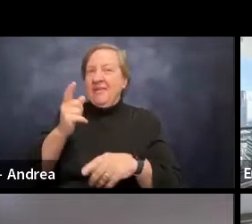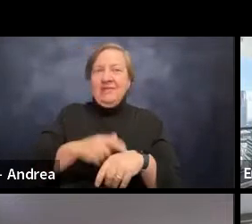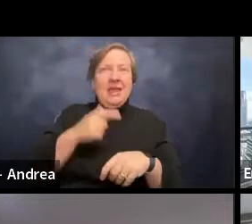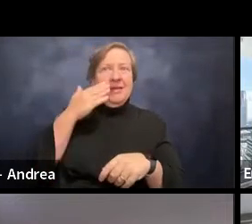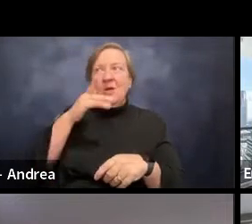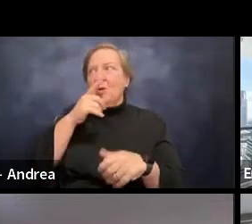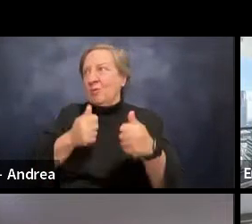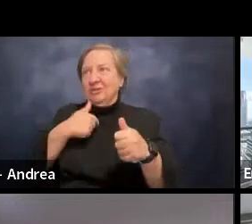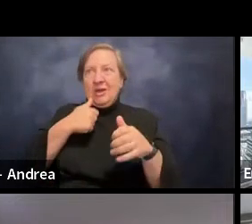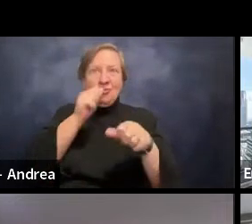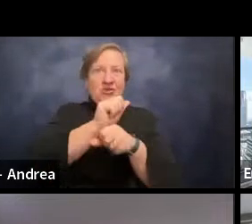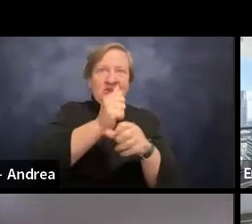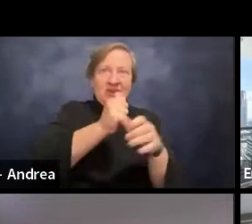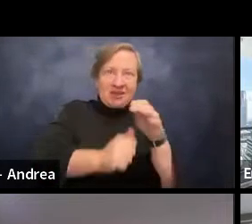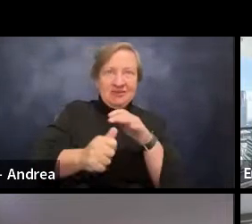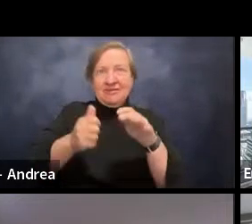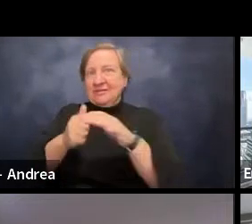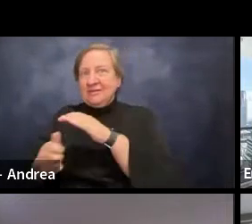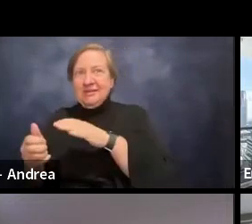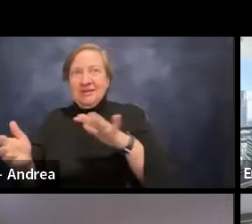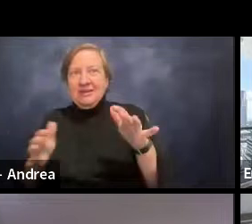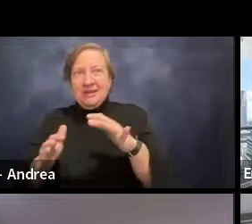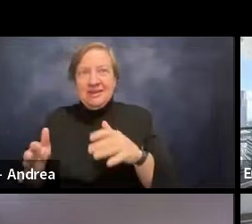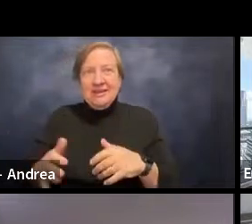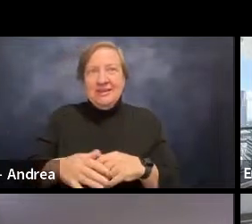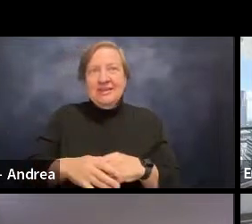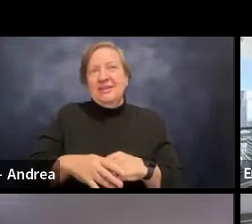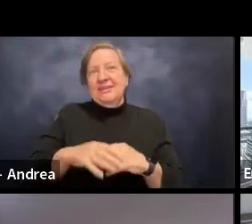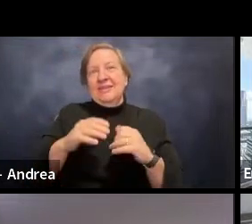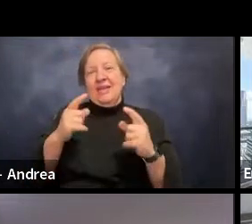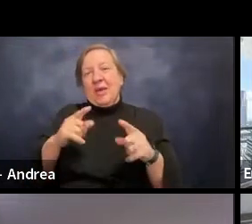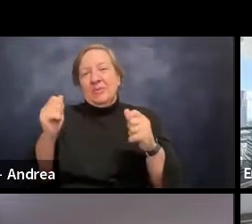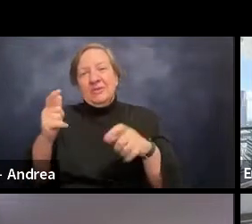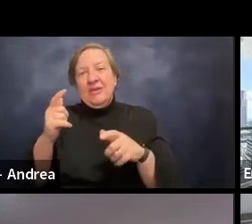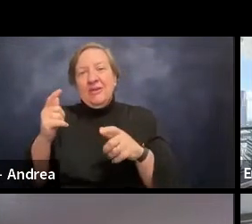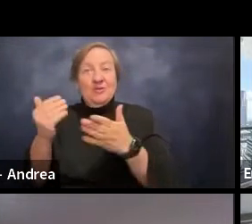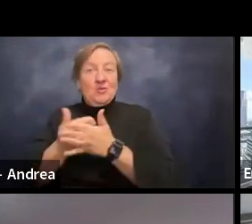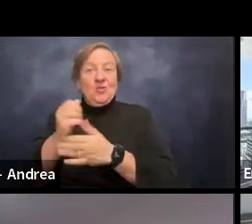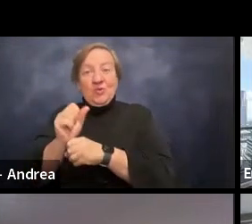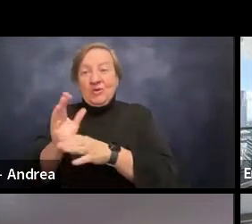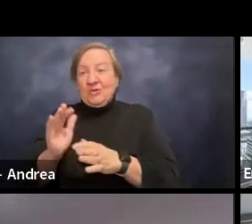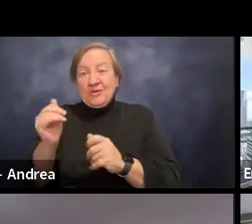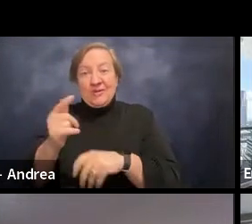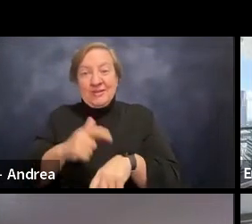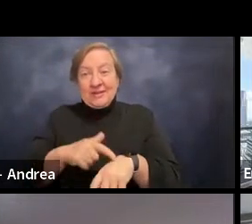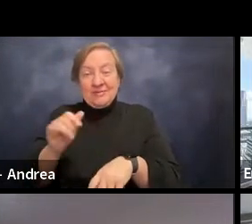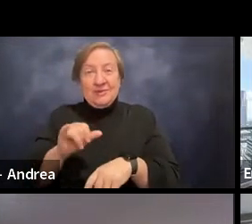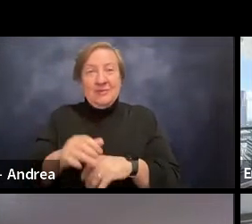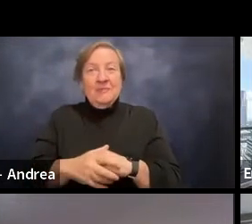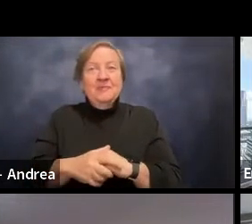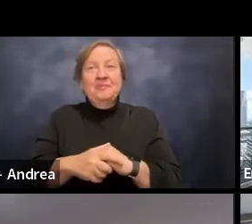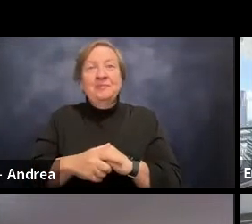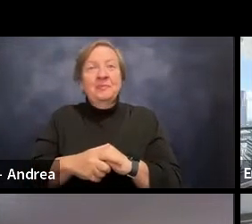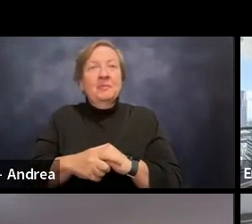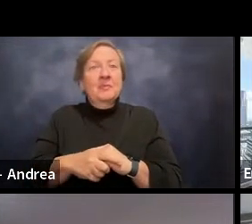with new colleagues all the time. Yeah. Yeah. Has a hand?